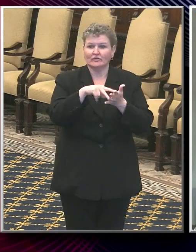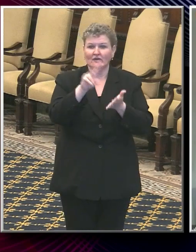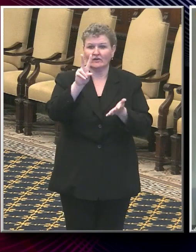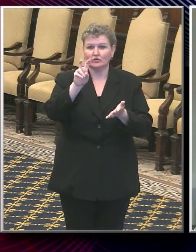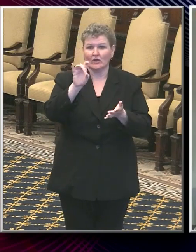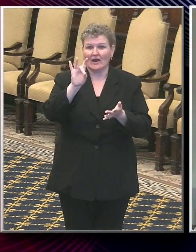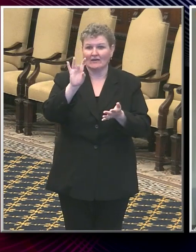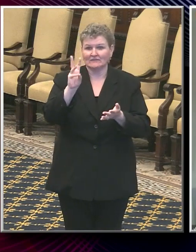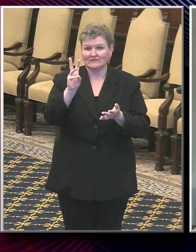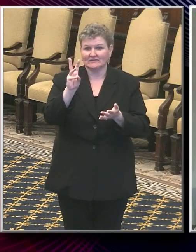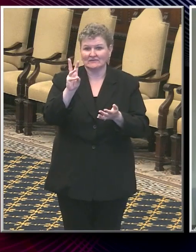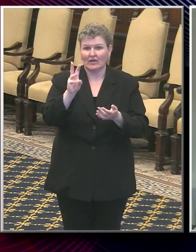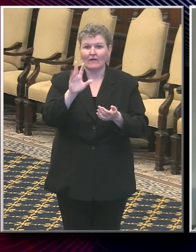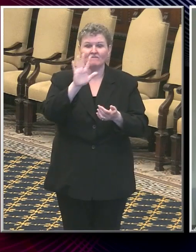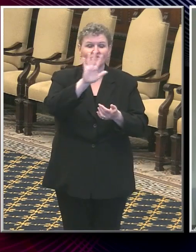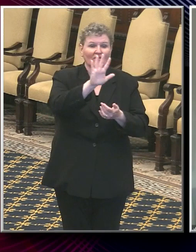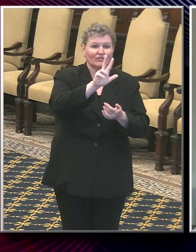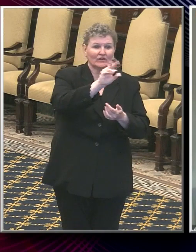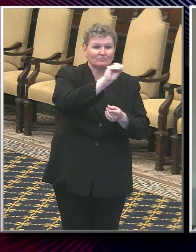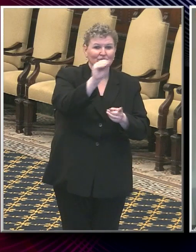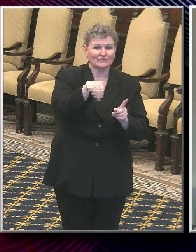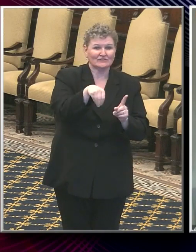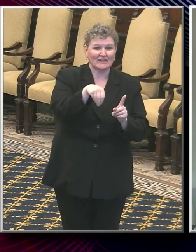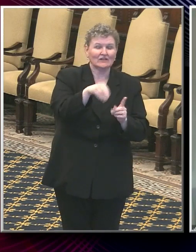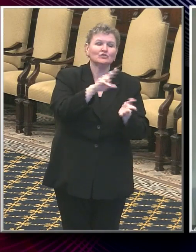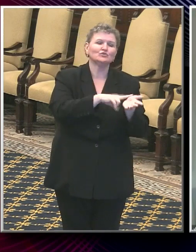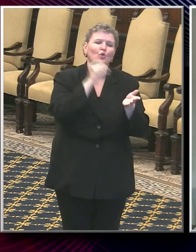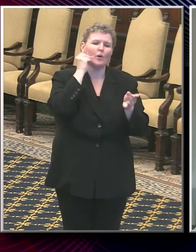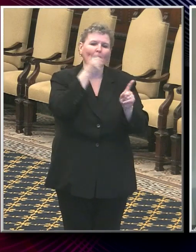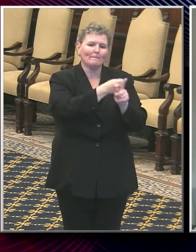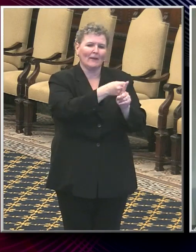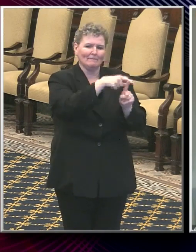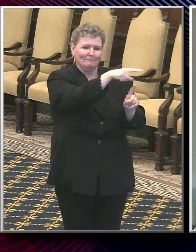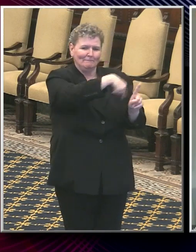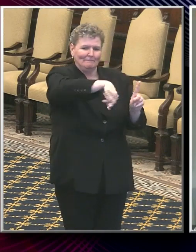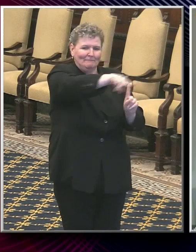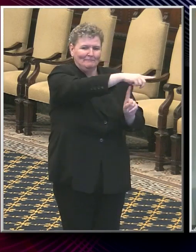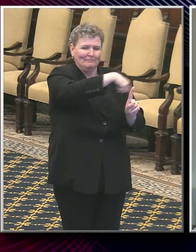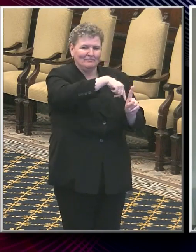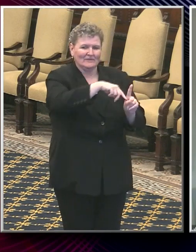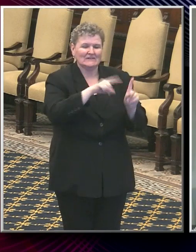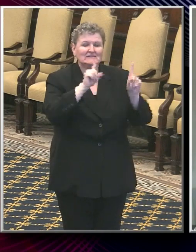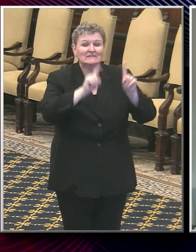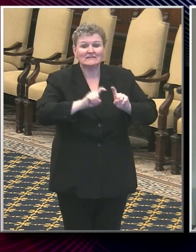53% were in nursing home residents. Testing, just to remind people that